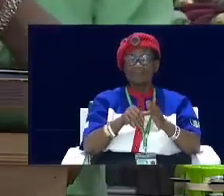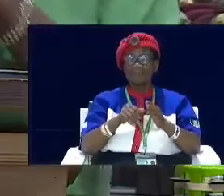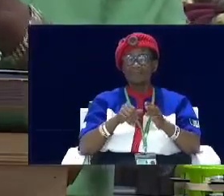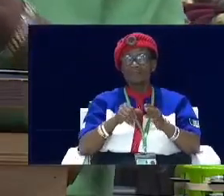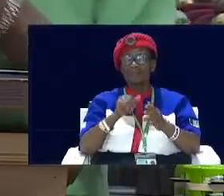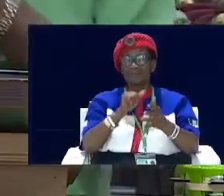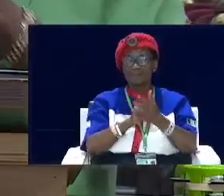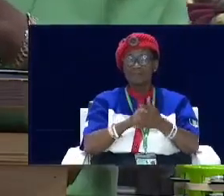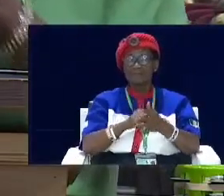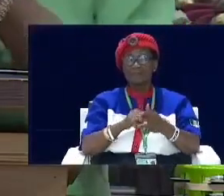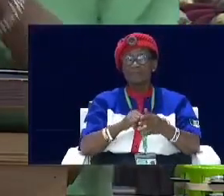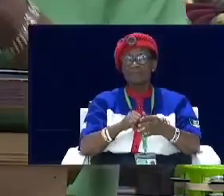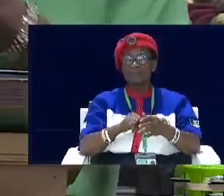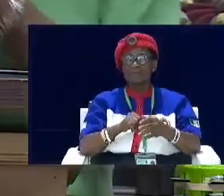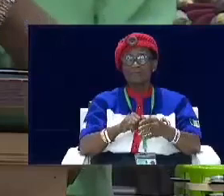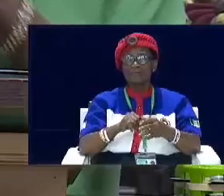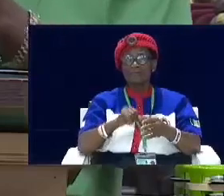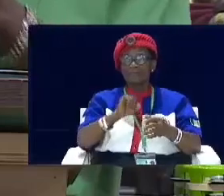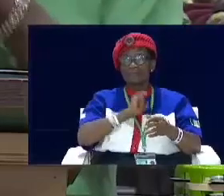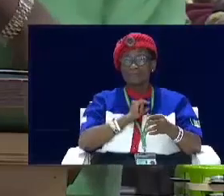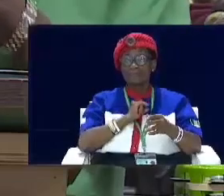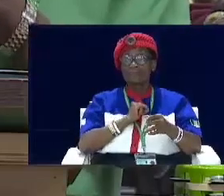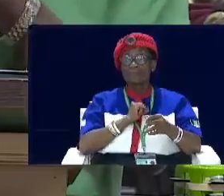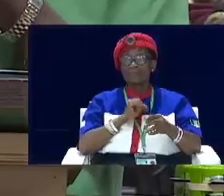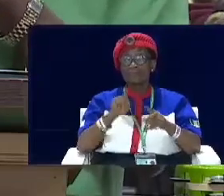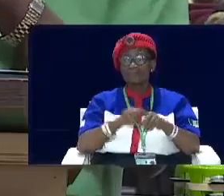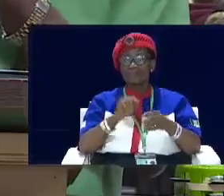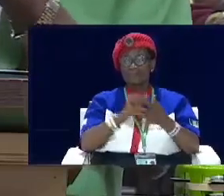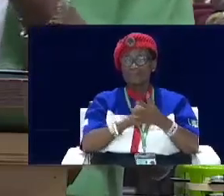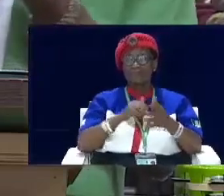Lord. That may my joy may be full.